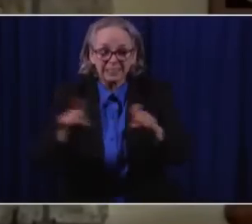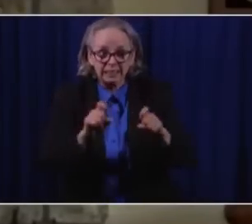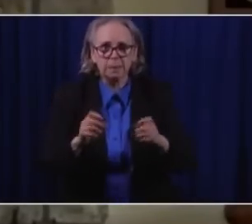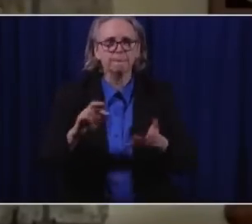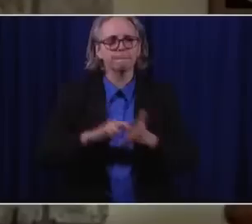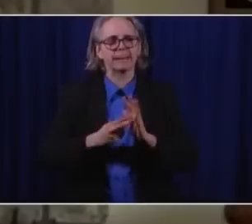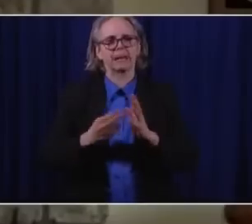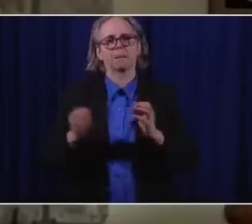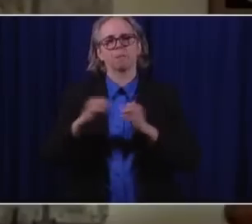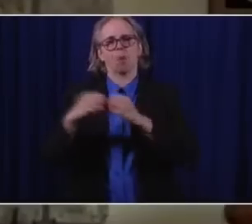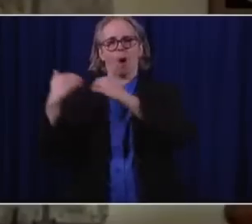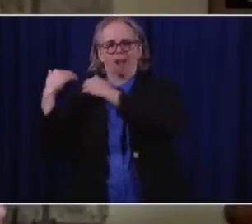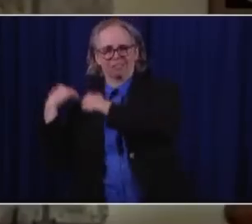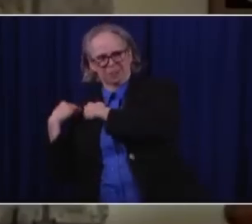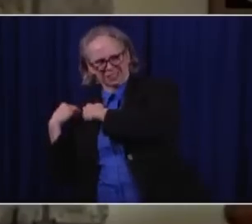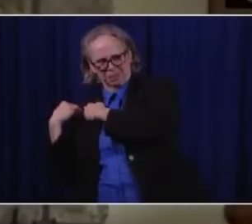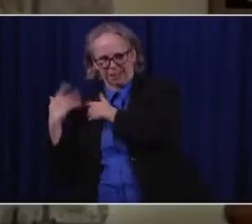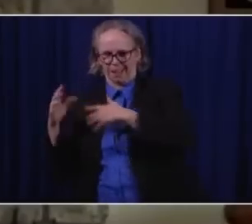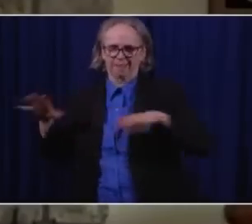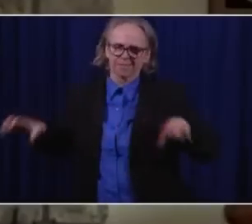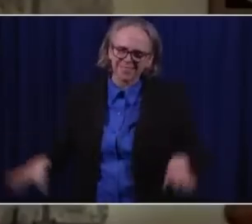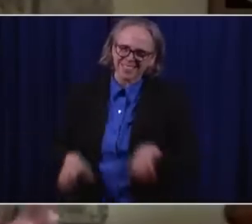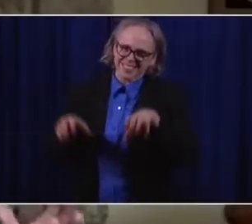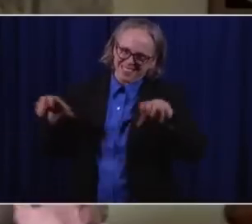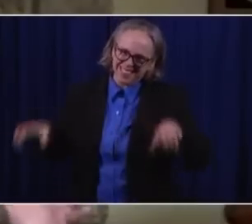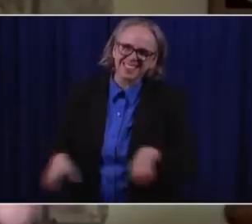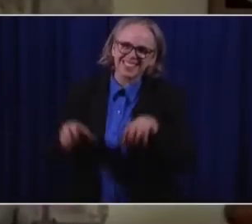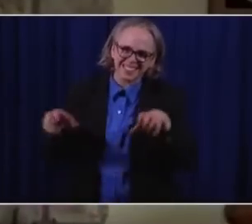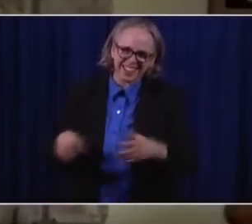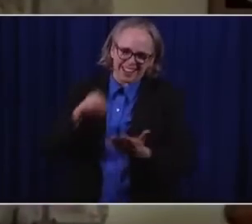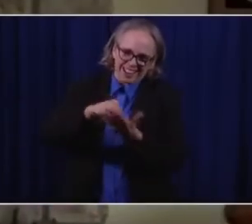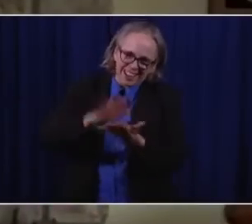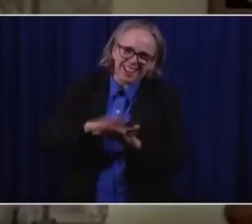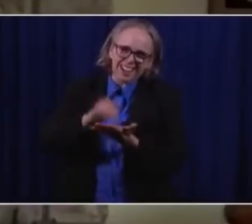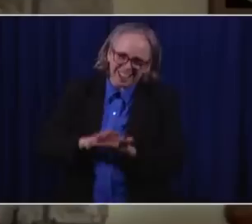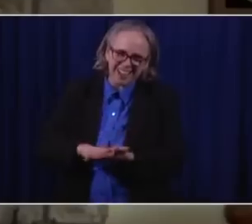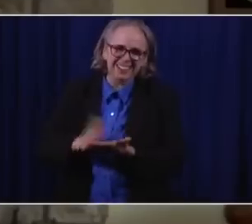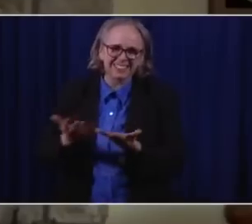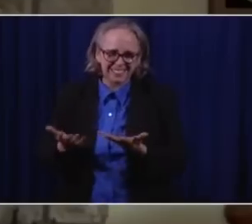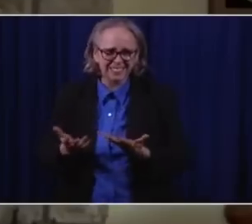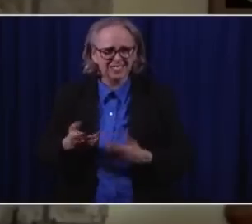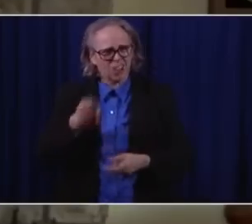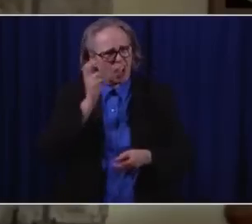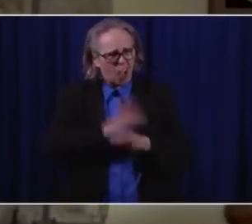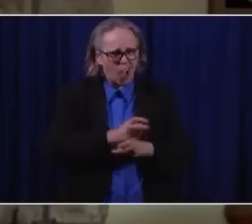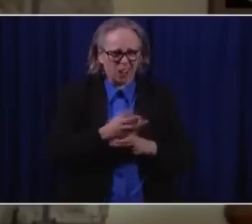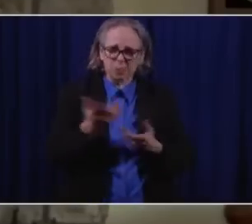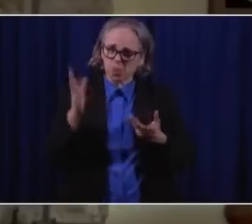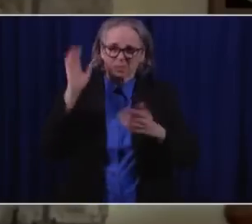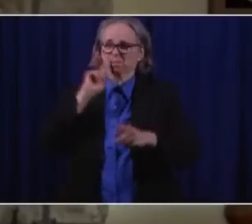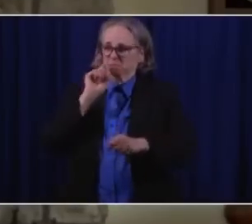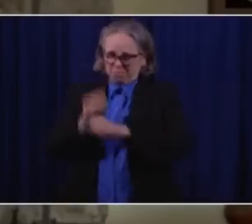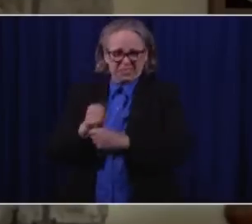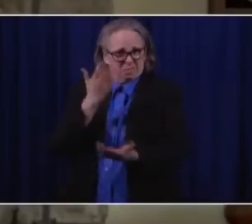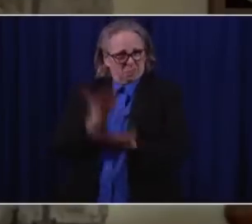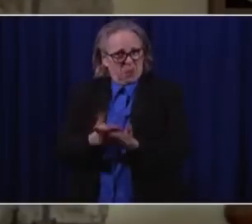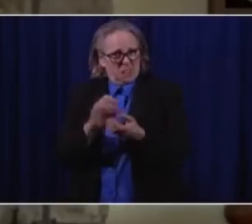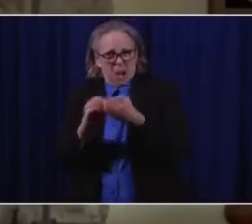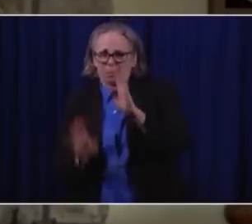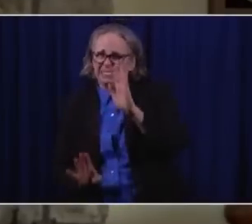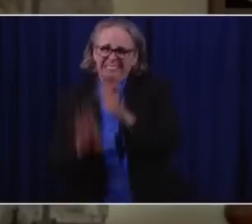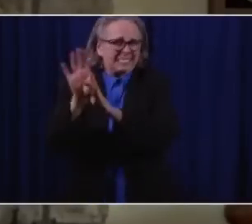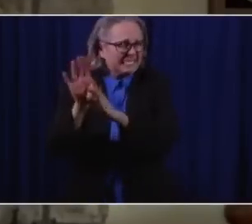system, everything is surging. And when these cases are surging as fast as they are coming in, you saw what happened on